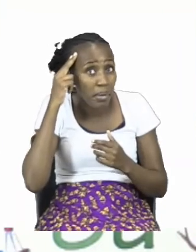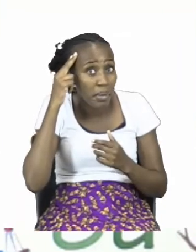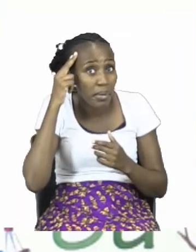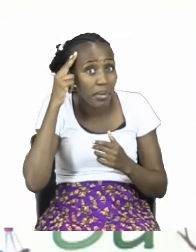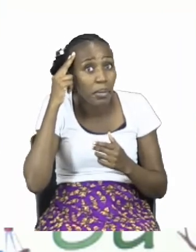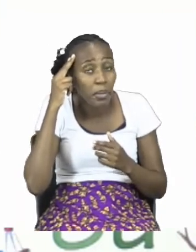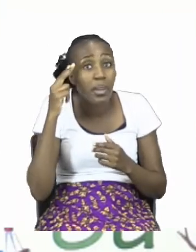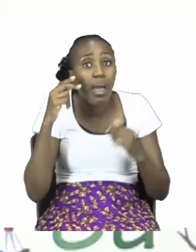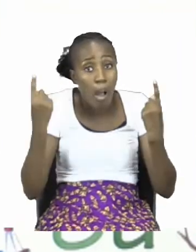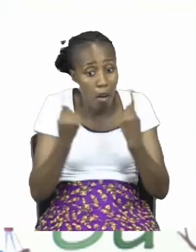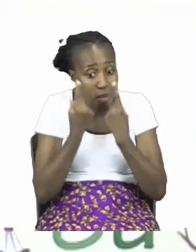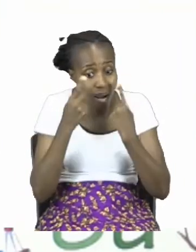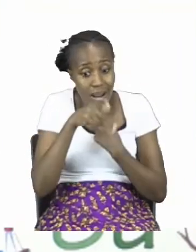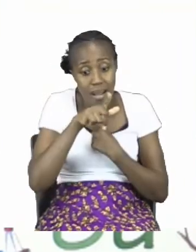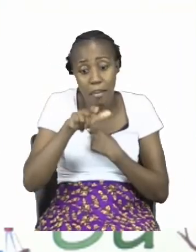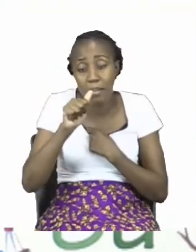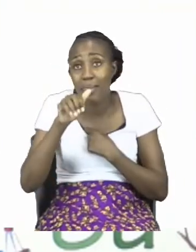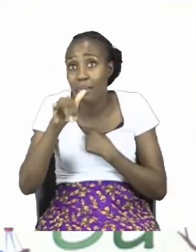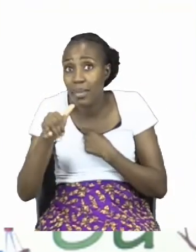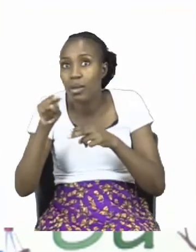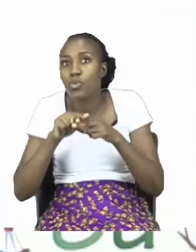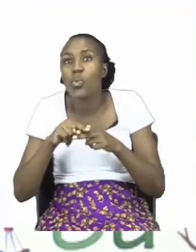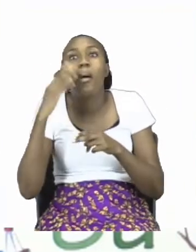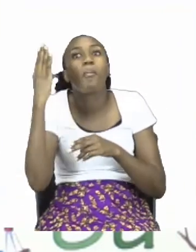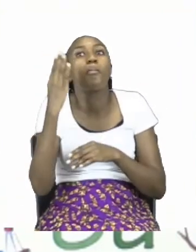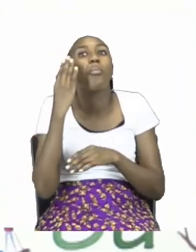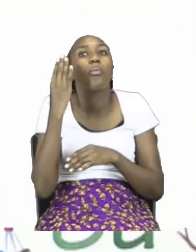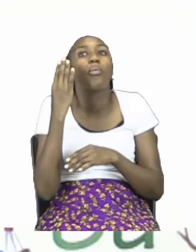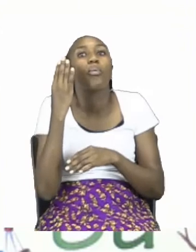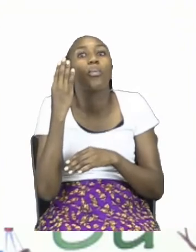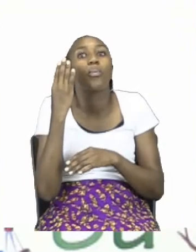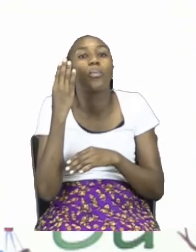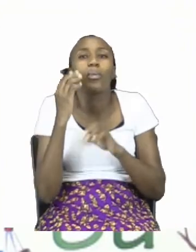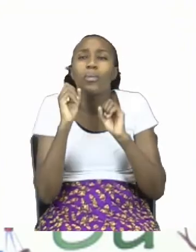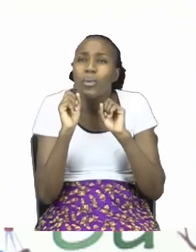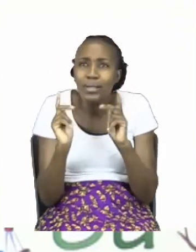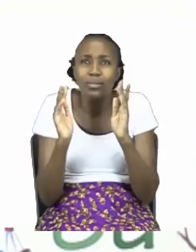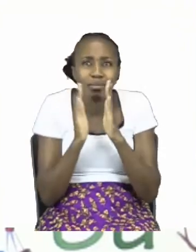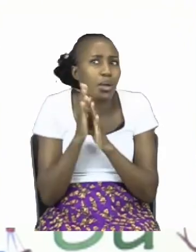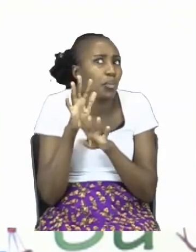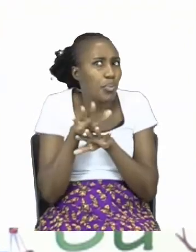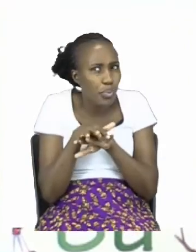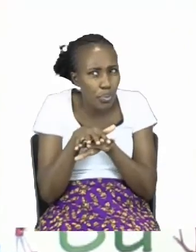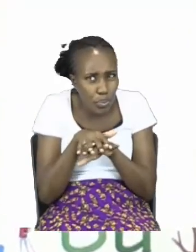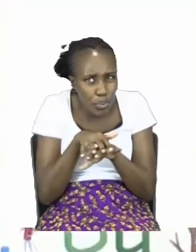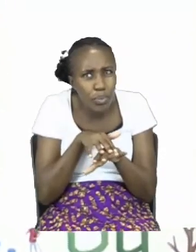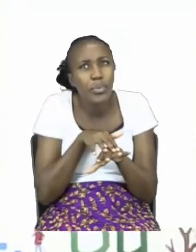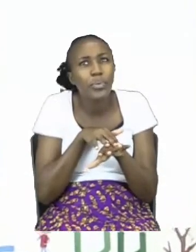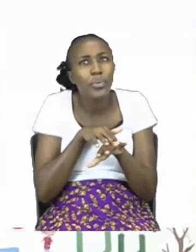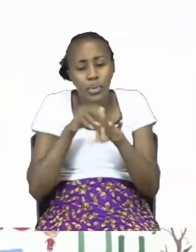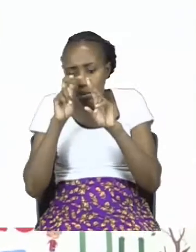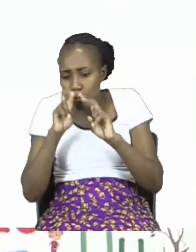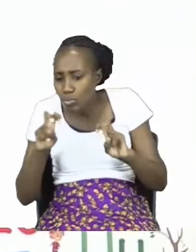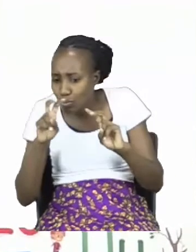word play, you will use the color blue. So take your time first, boys and girls, looking for the words.